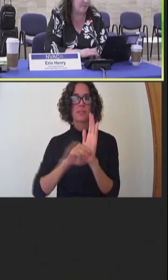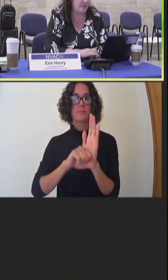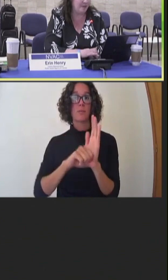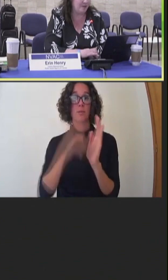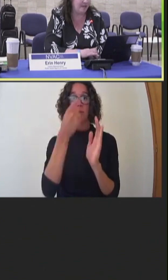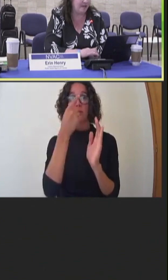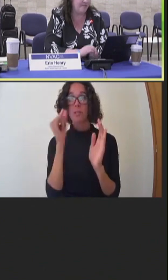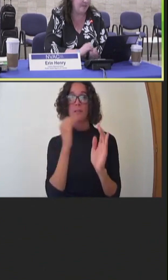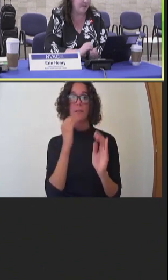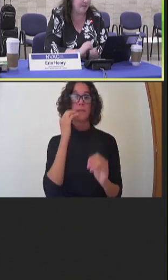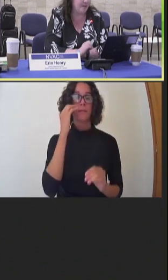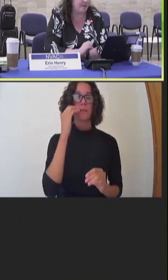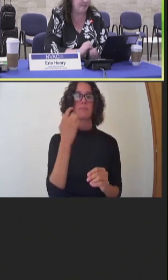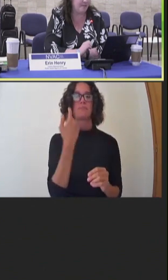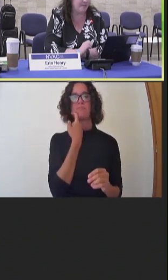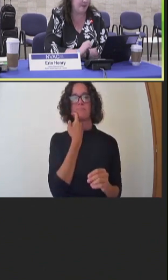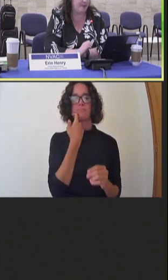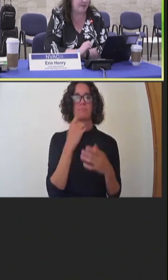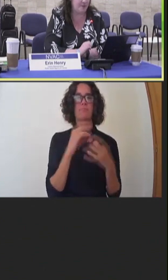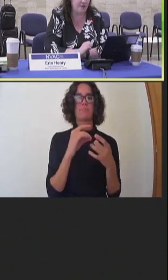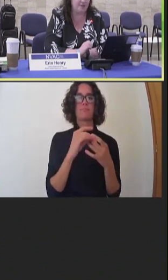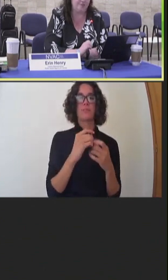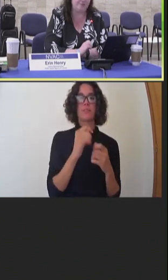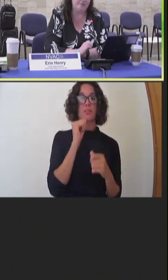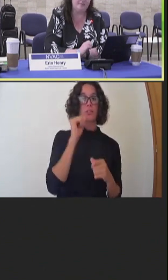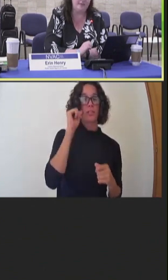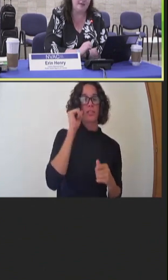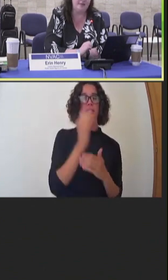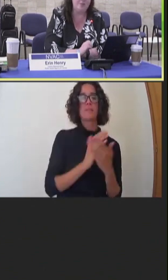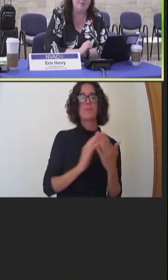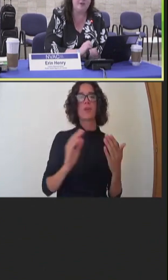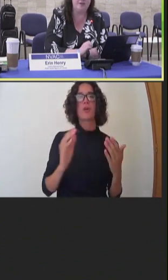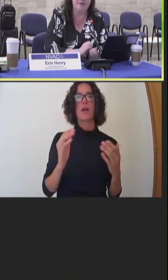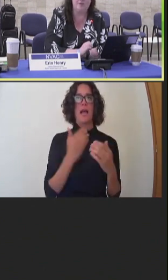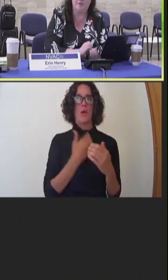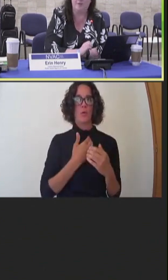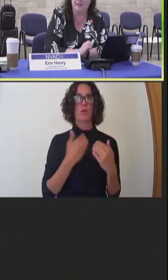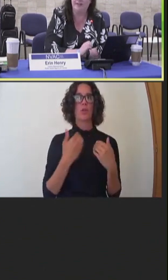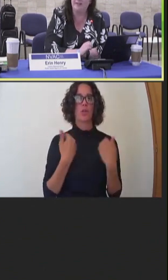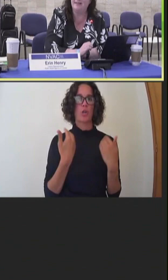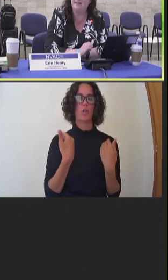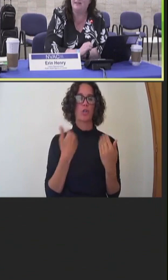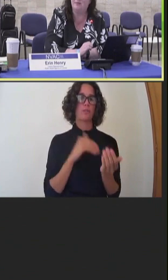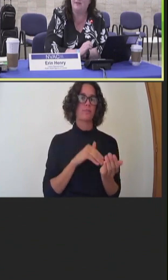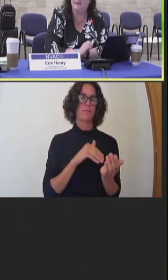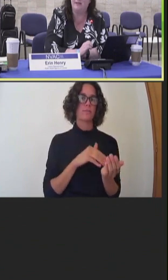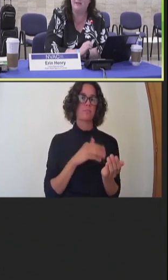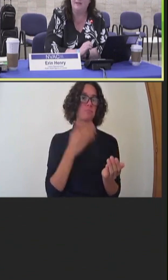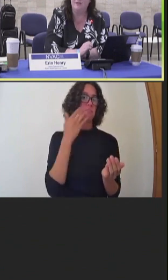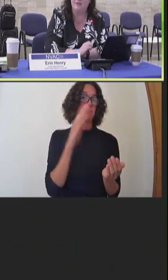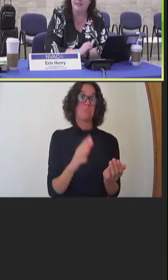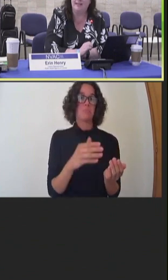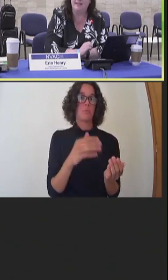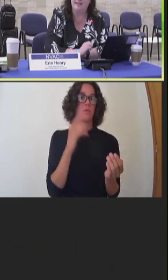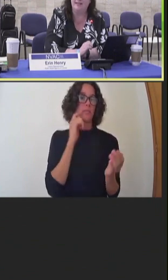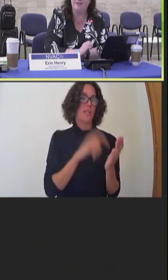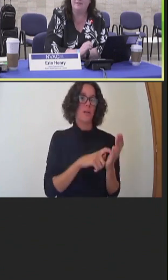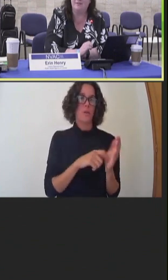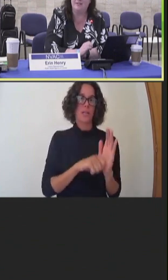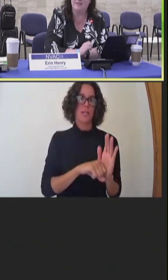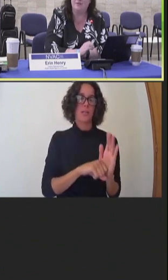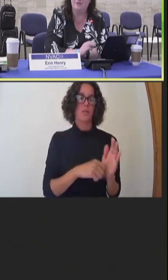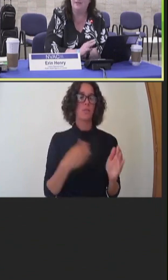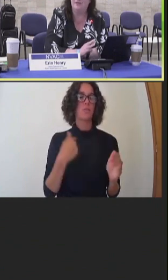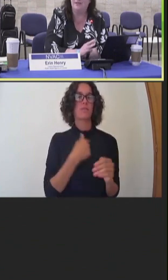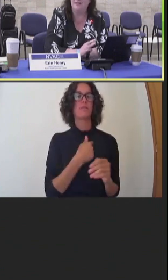about yesterday. Some of our younger healthcare providers do not recognize, and we've had certain cases that have